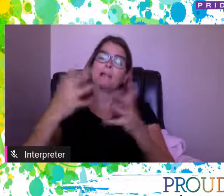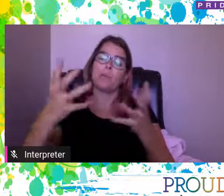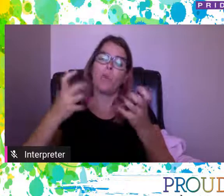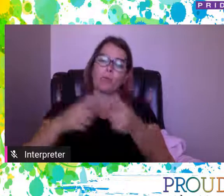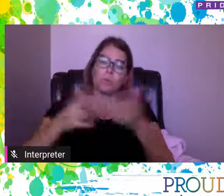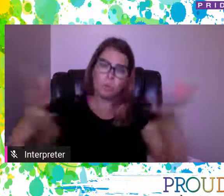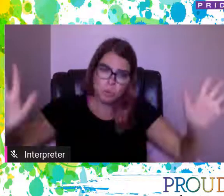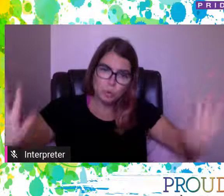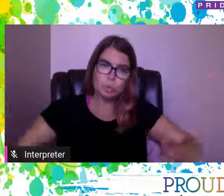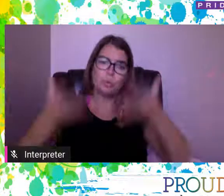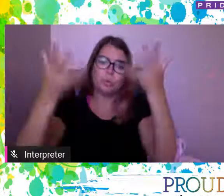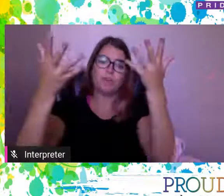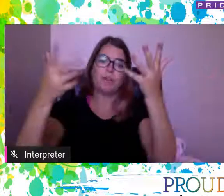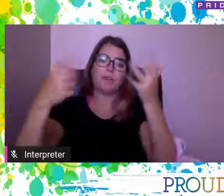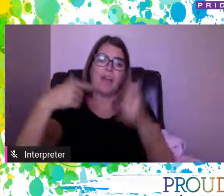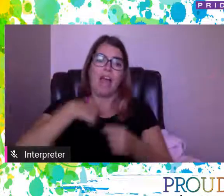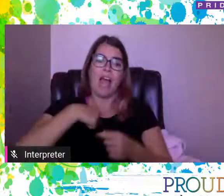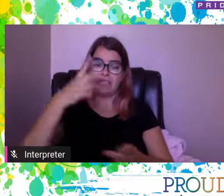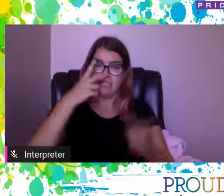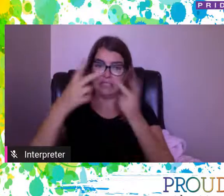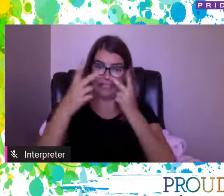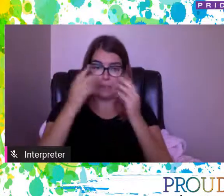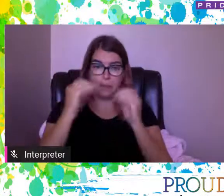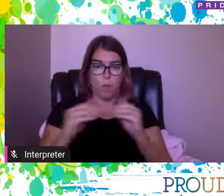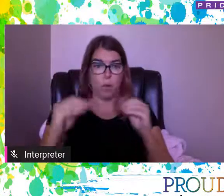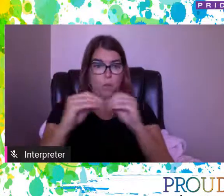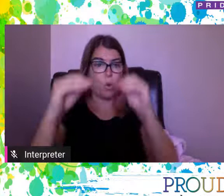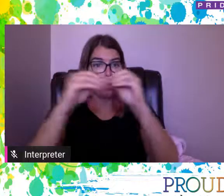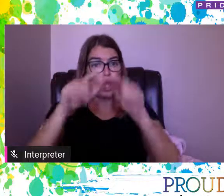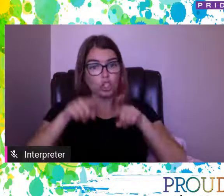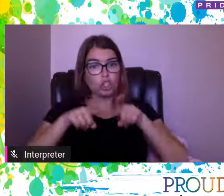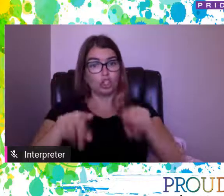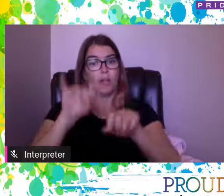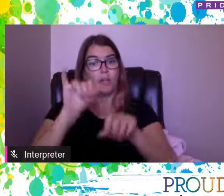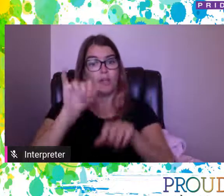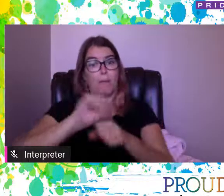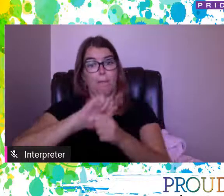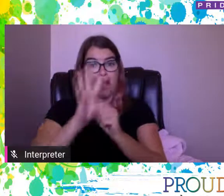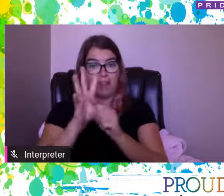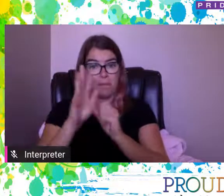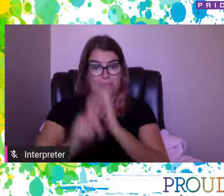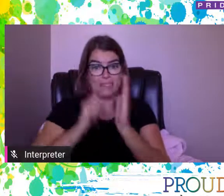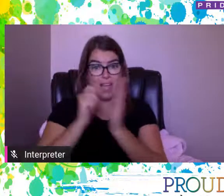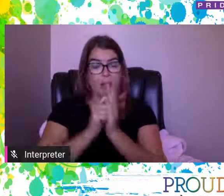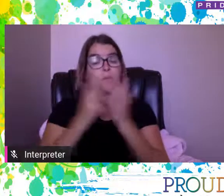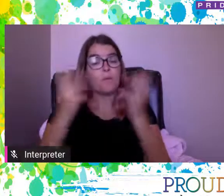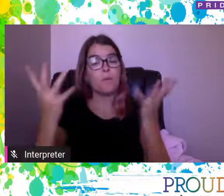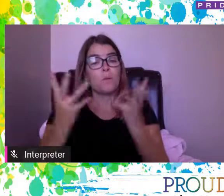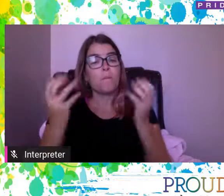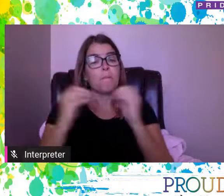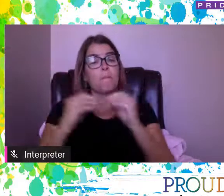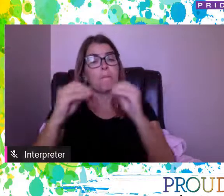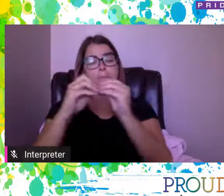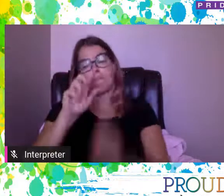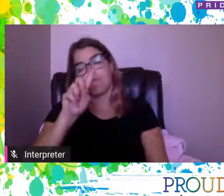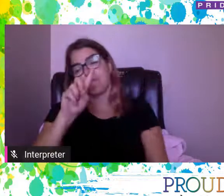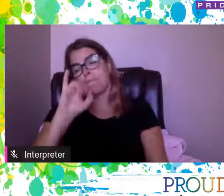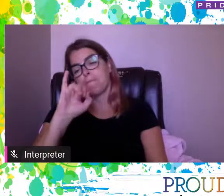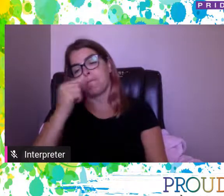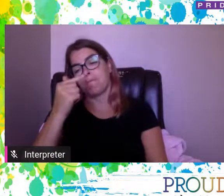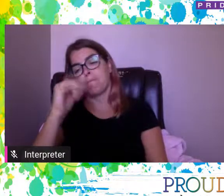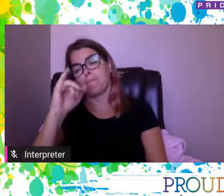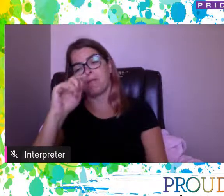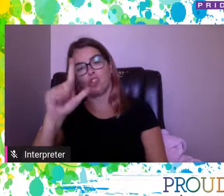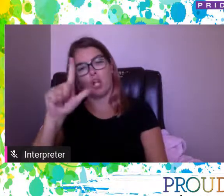I've seen increasingly more. I think during the pandemics, everyone goes digital and things kind of spread a bit more.